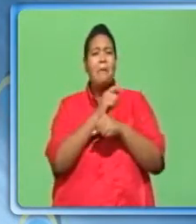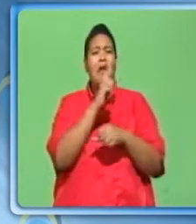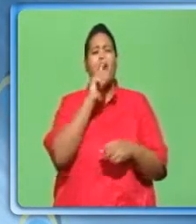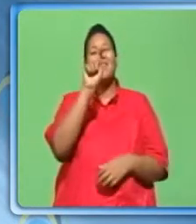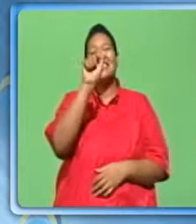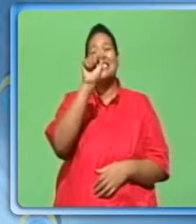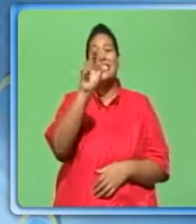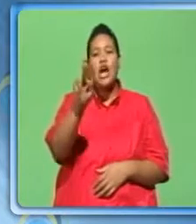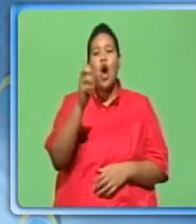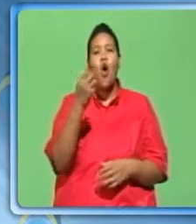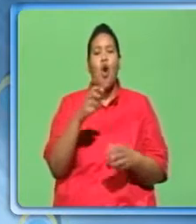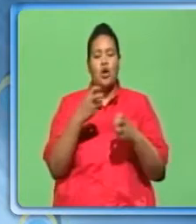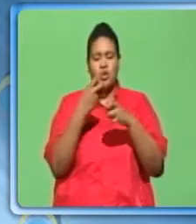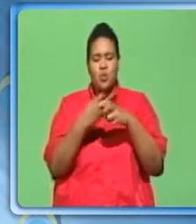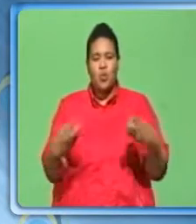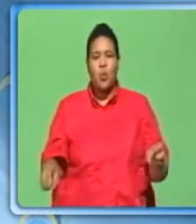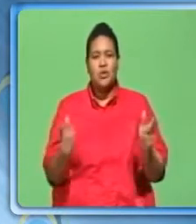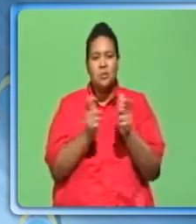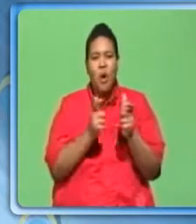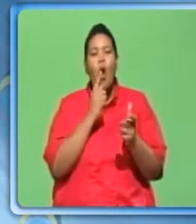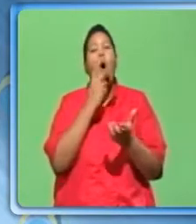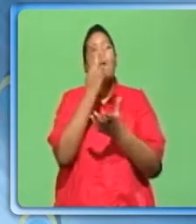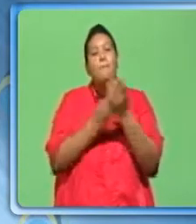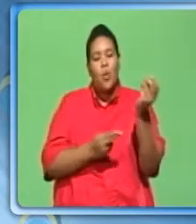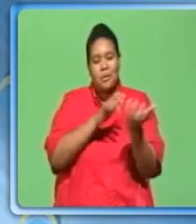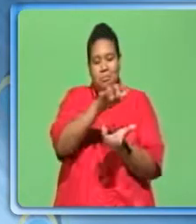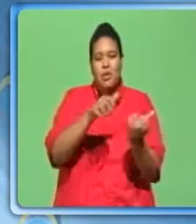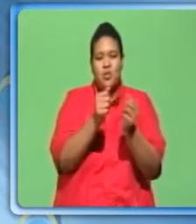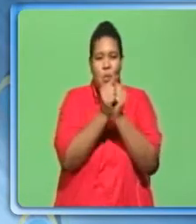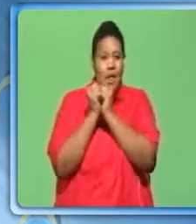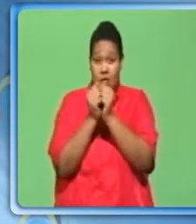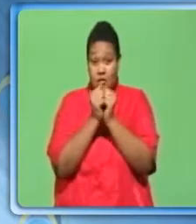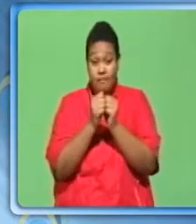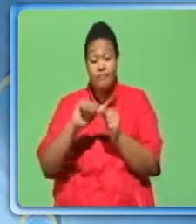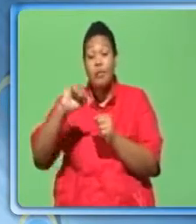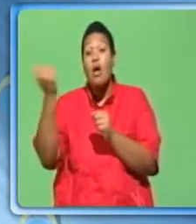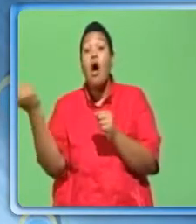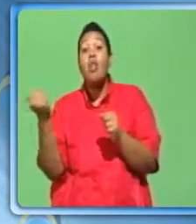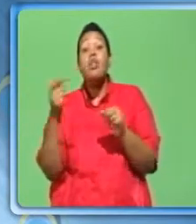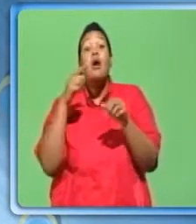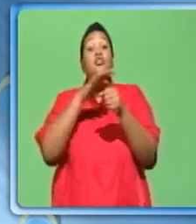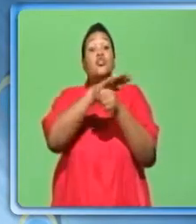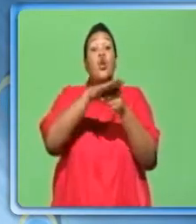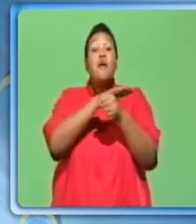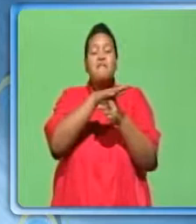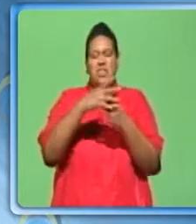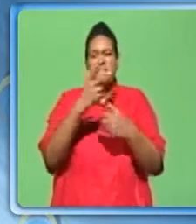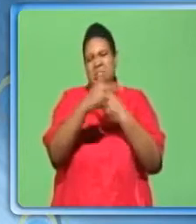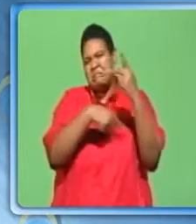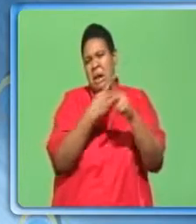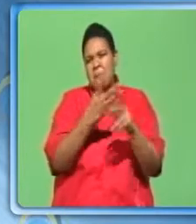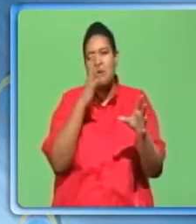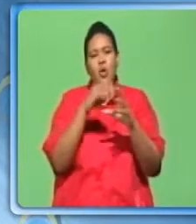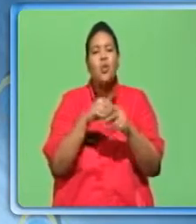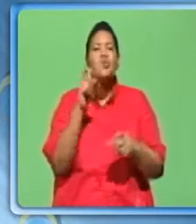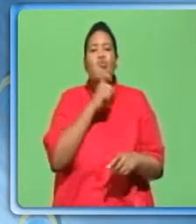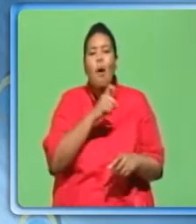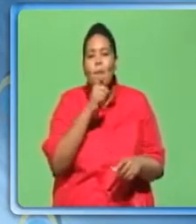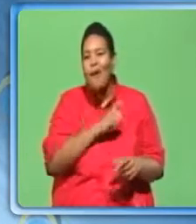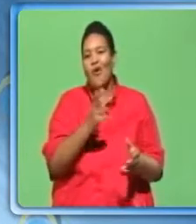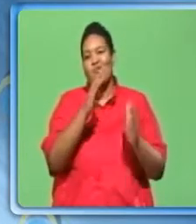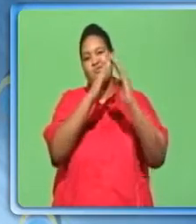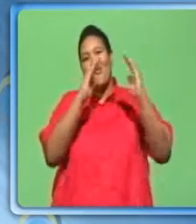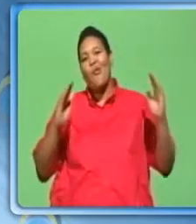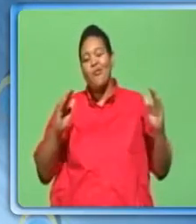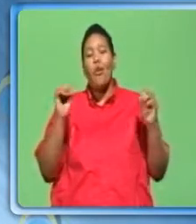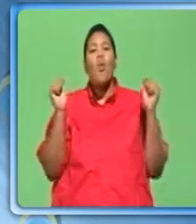tar or gravel, or a combination thereof. Other surface types can now include rubber roofing,